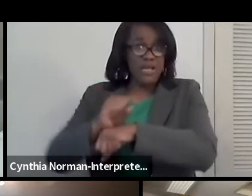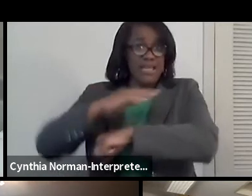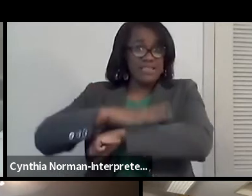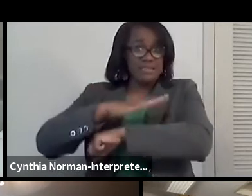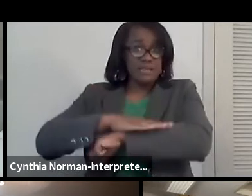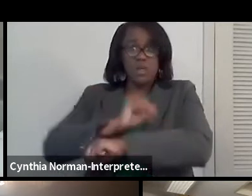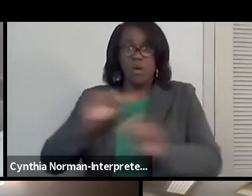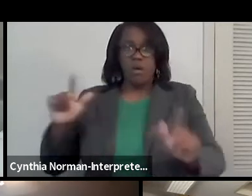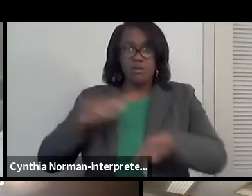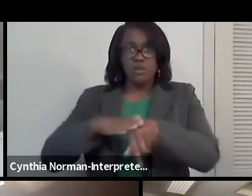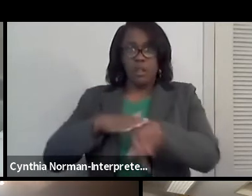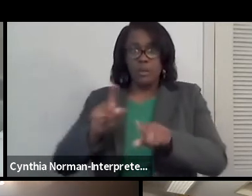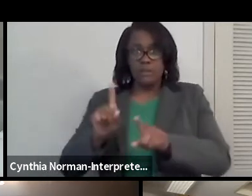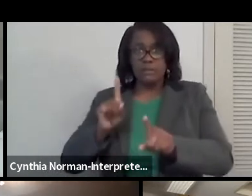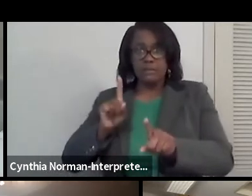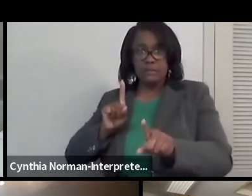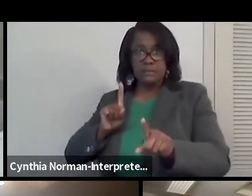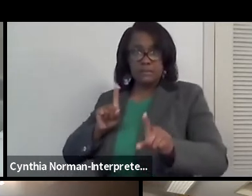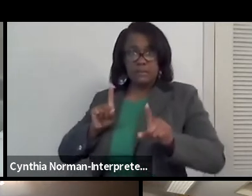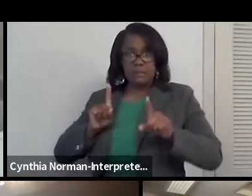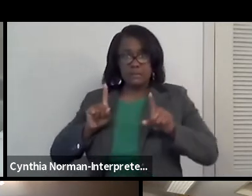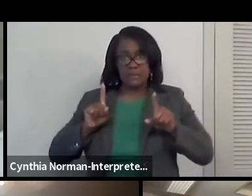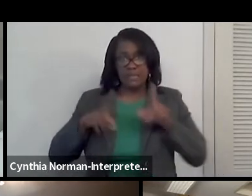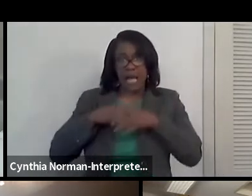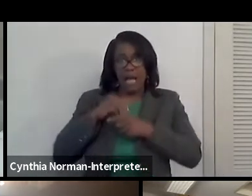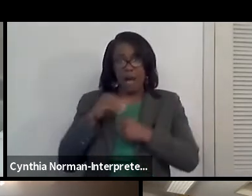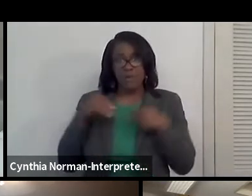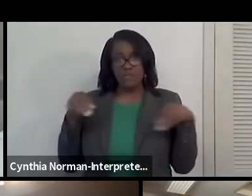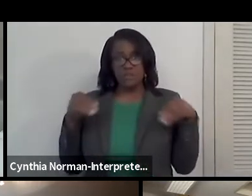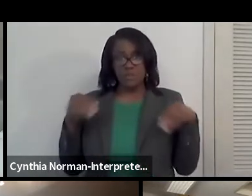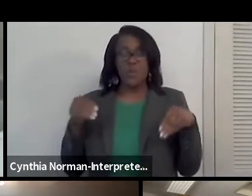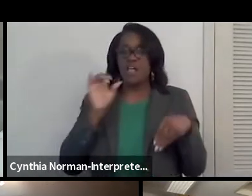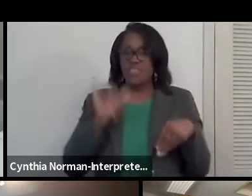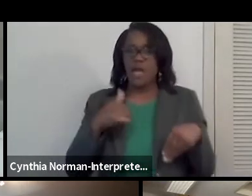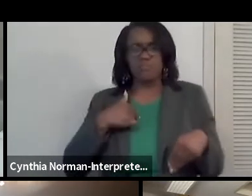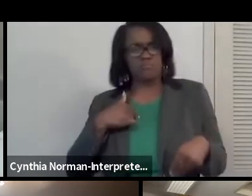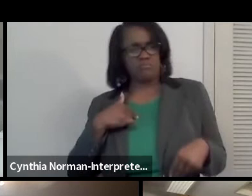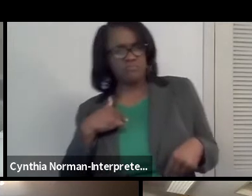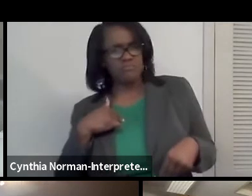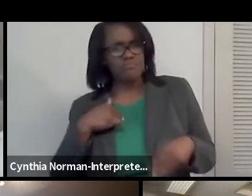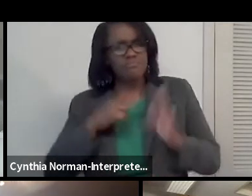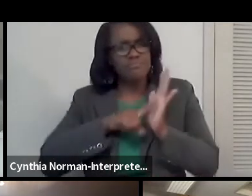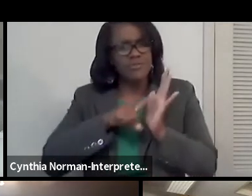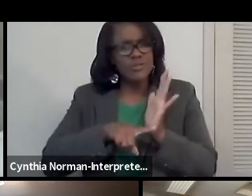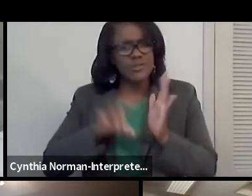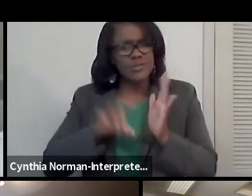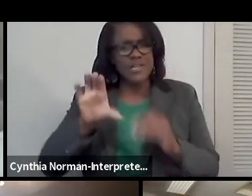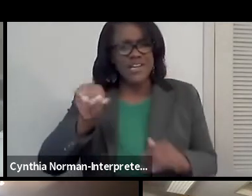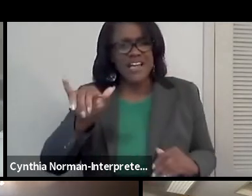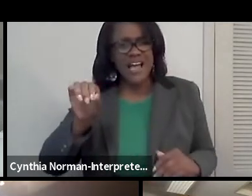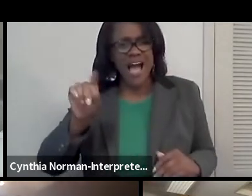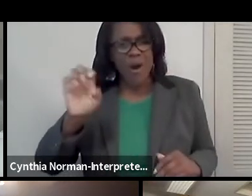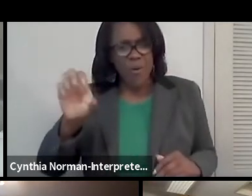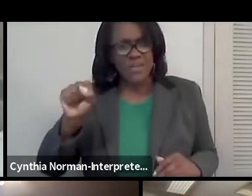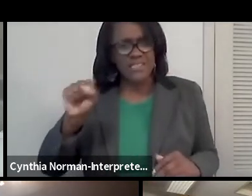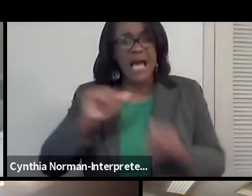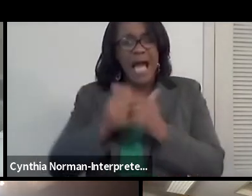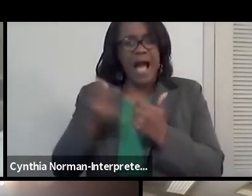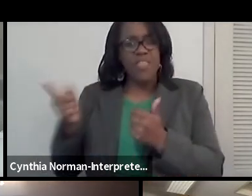all slowly backed out of said Quiznos. So that sparked my research now up into coyotes and how they adapt to